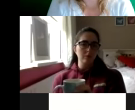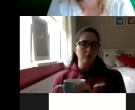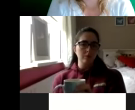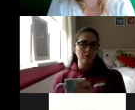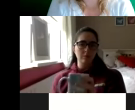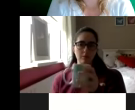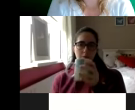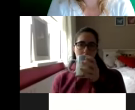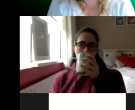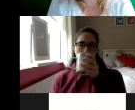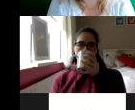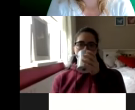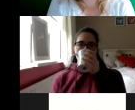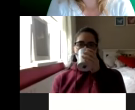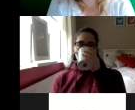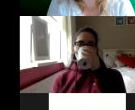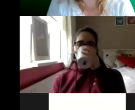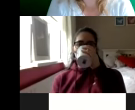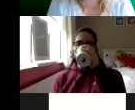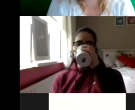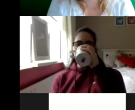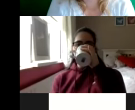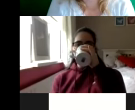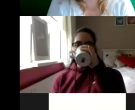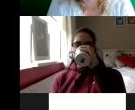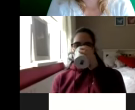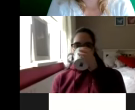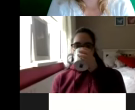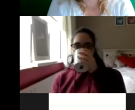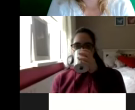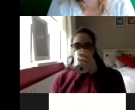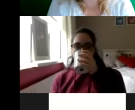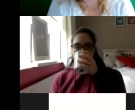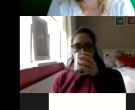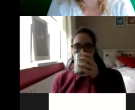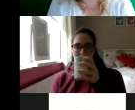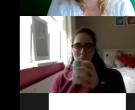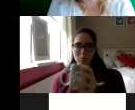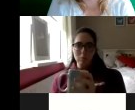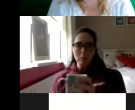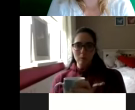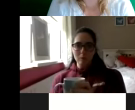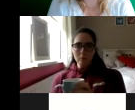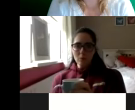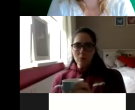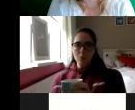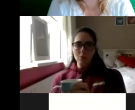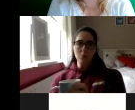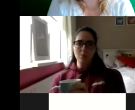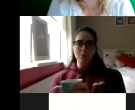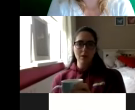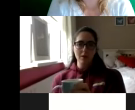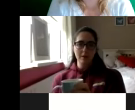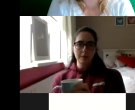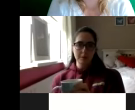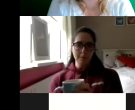million, that's hyperbole, but there are many, many editions of that book, and it is a really good primer